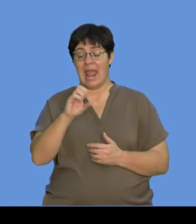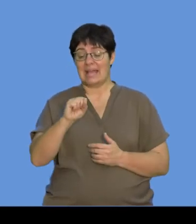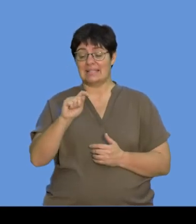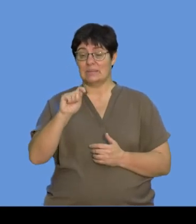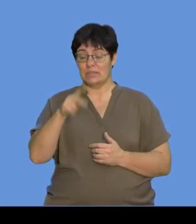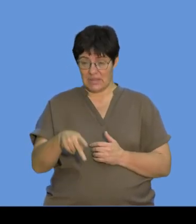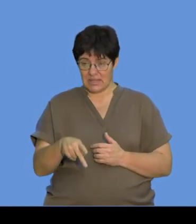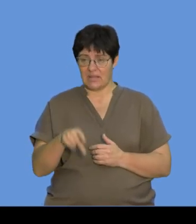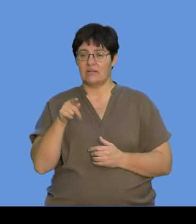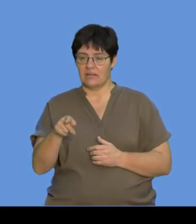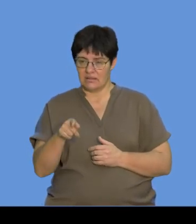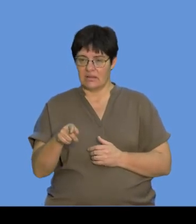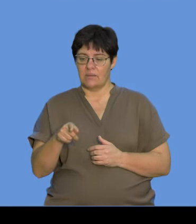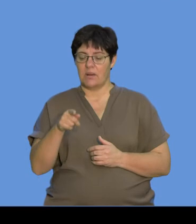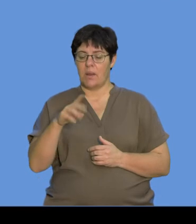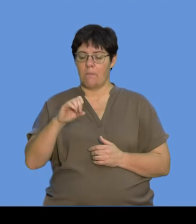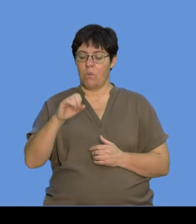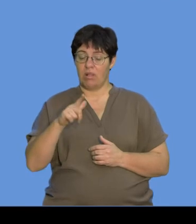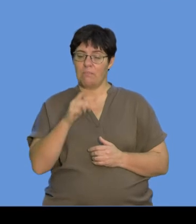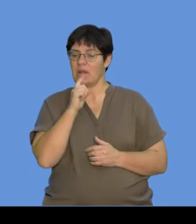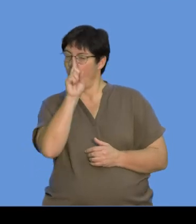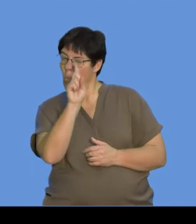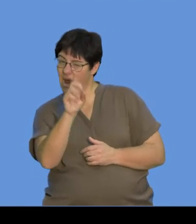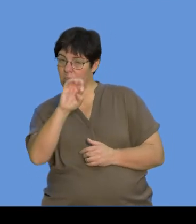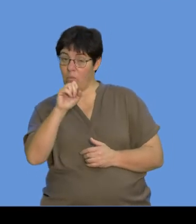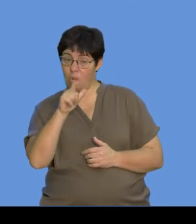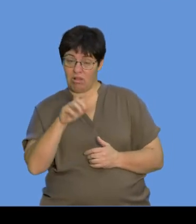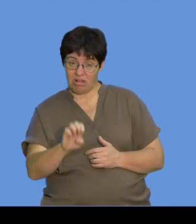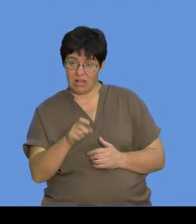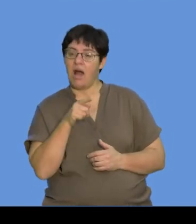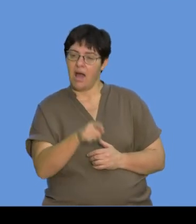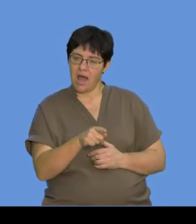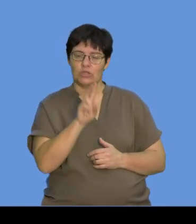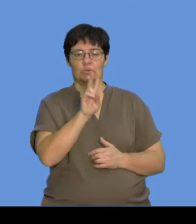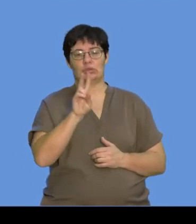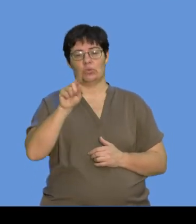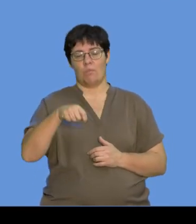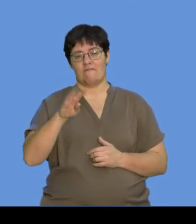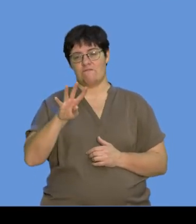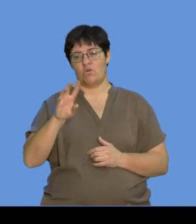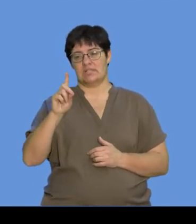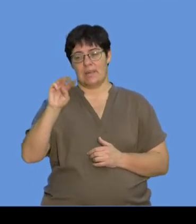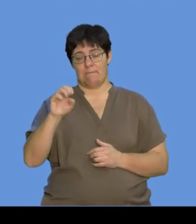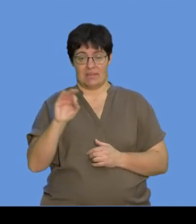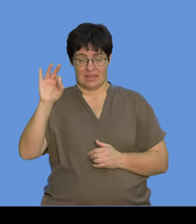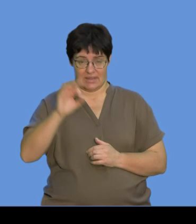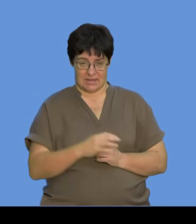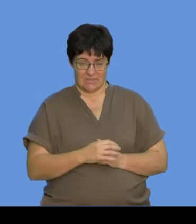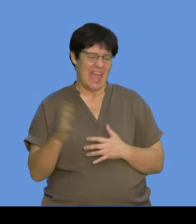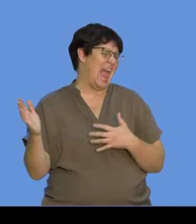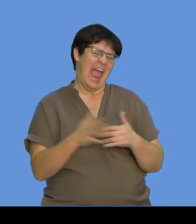for per mole or 1 mole, all right? So a mole of any gas at